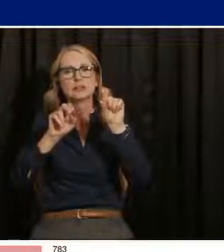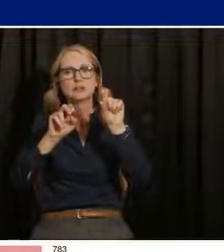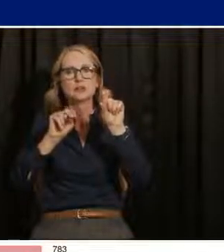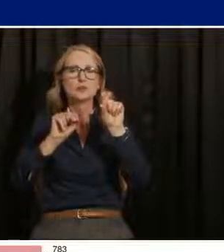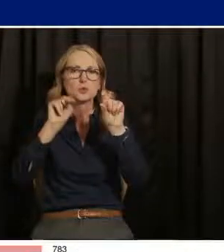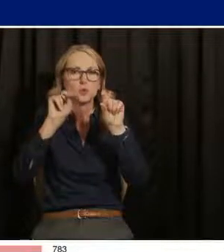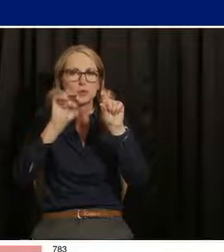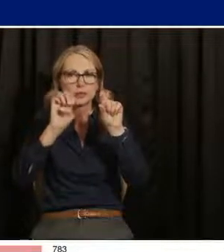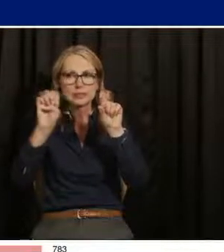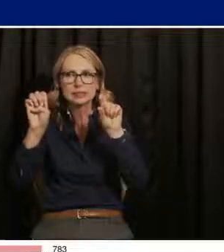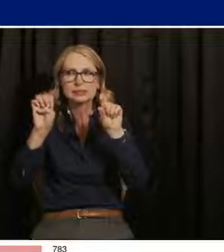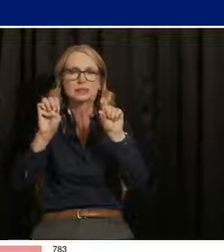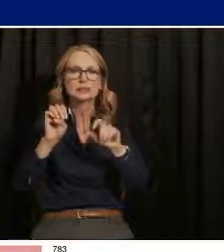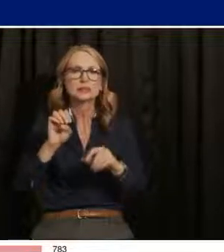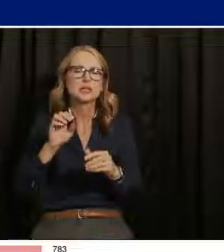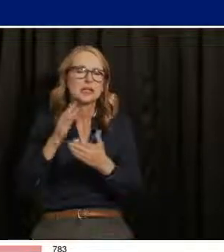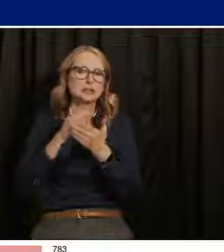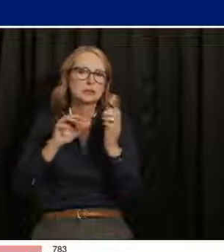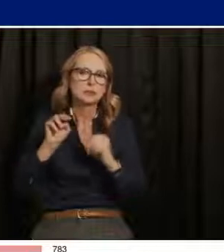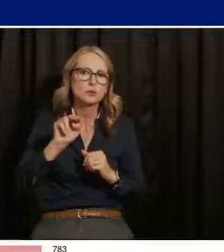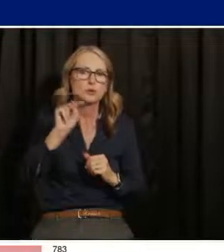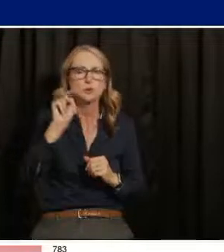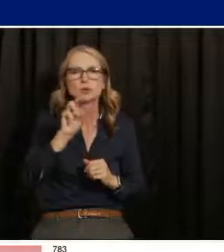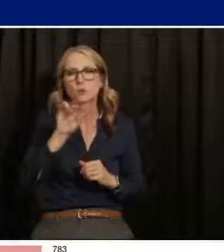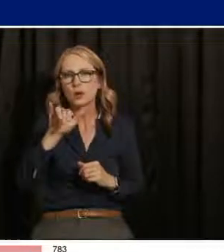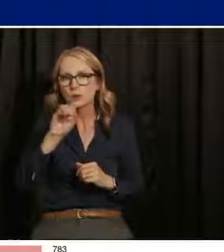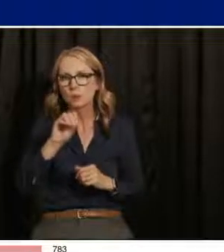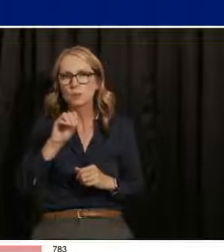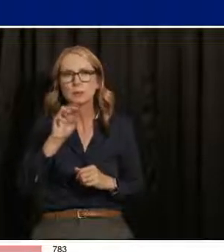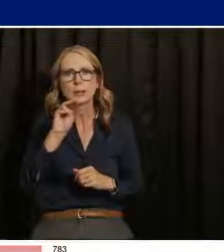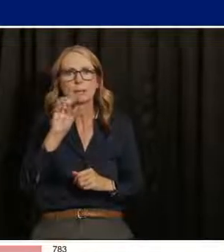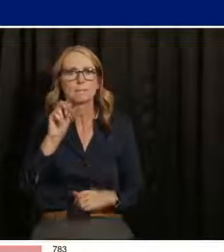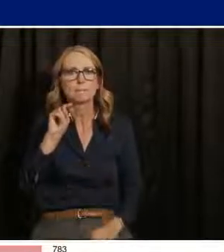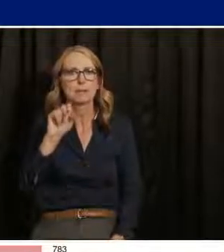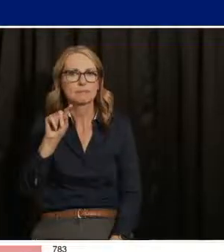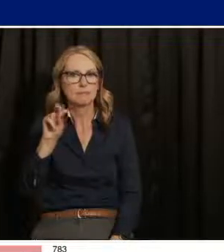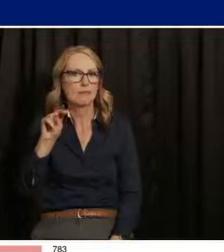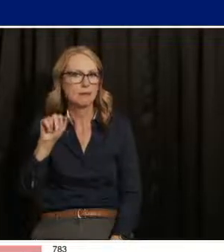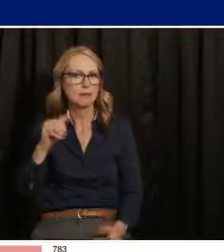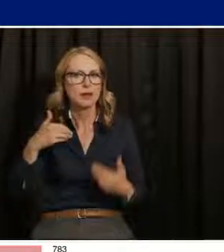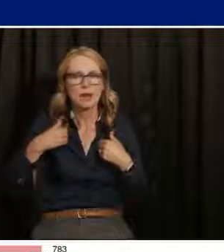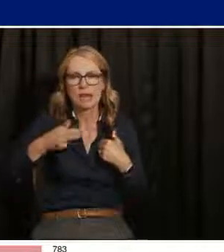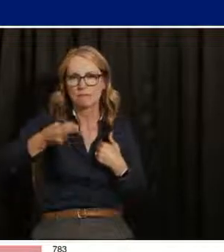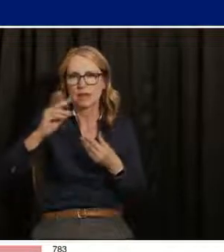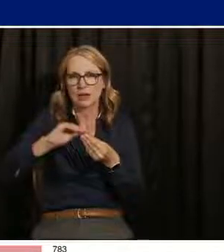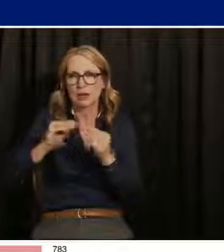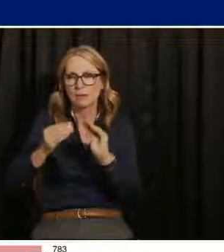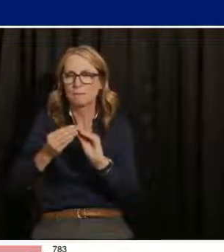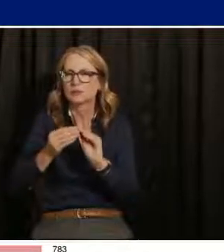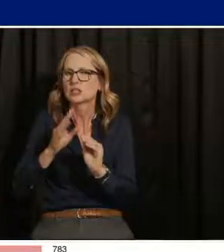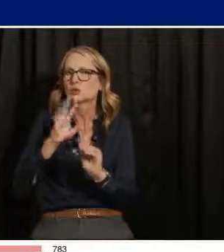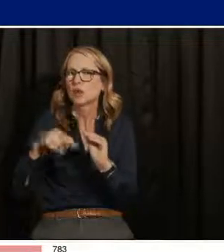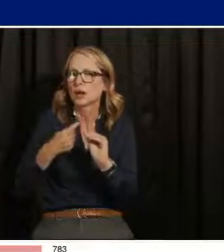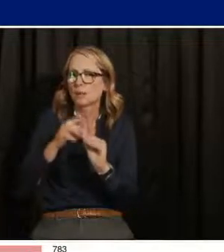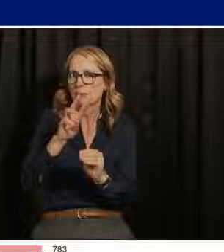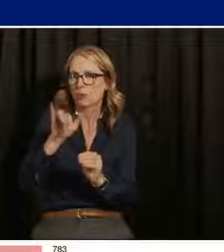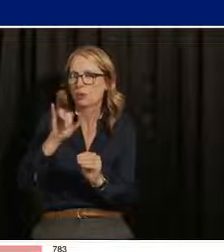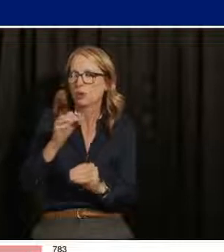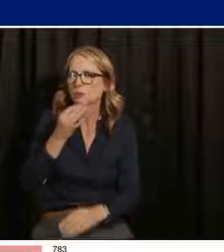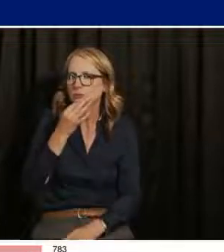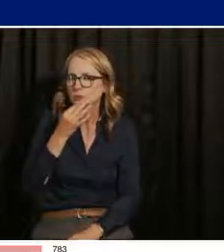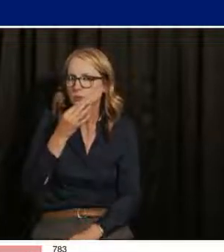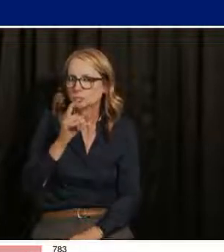north, namely Wyoming and Montana, that do have higher case rates right now. And I'll get back to Wyoming in just a second when we get to some additional